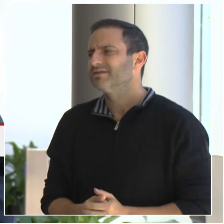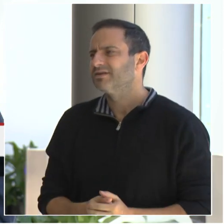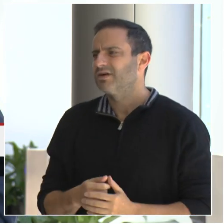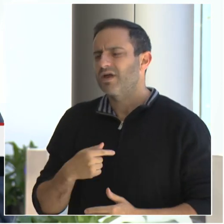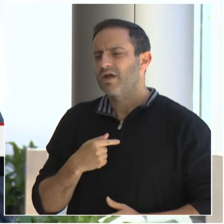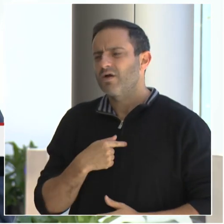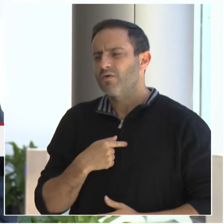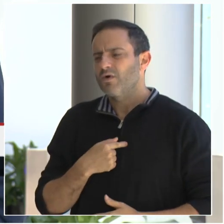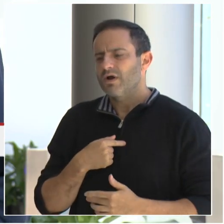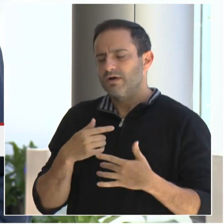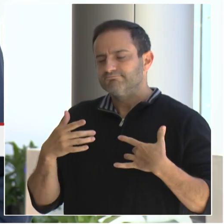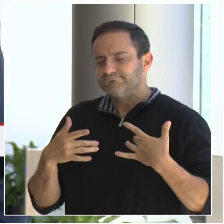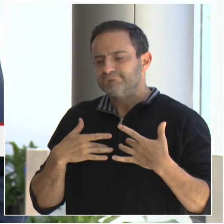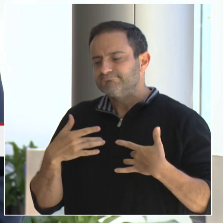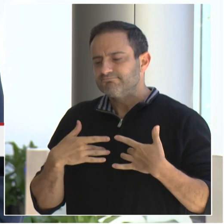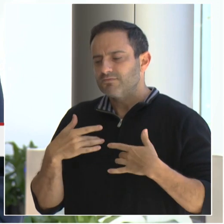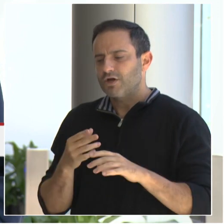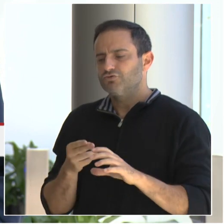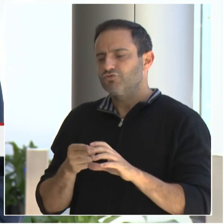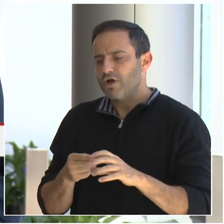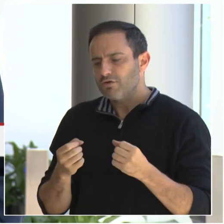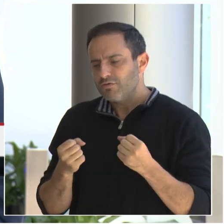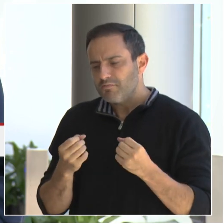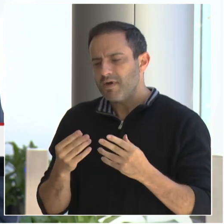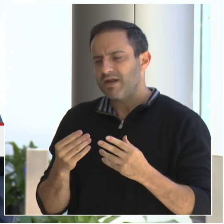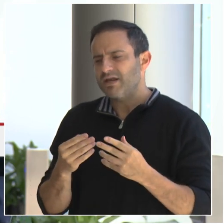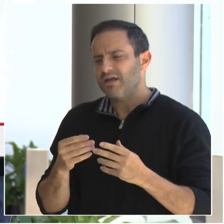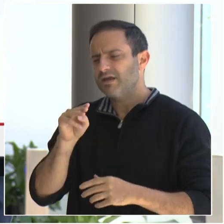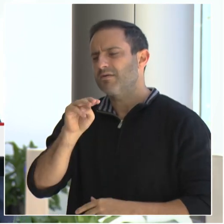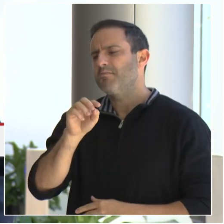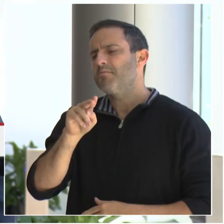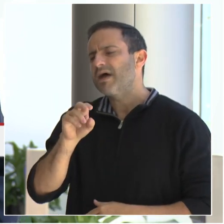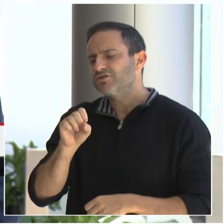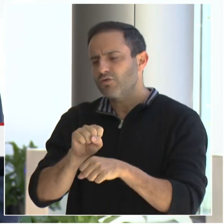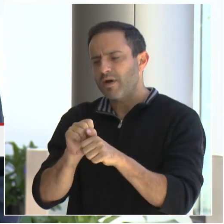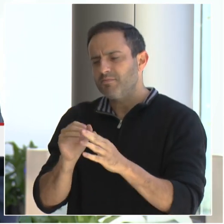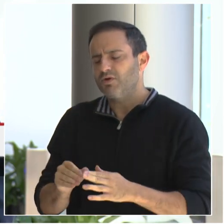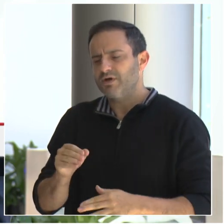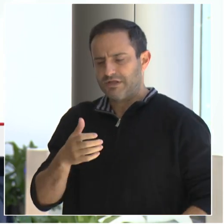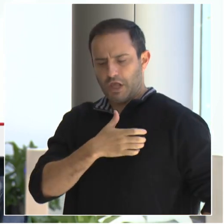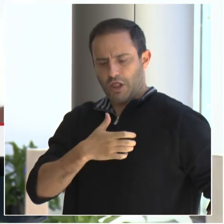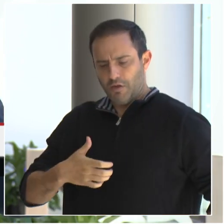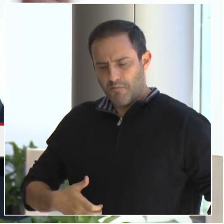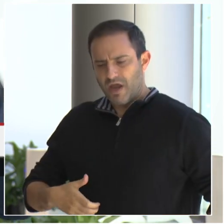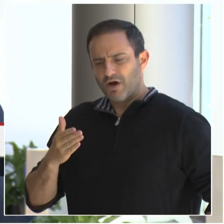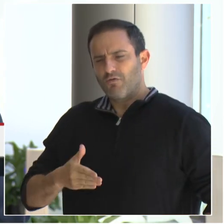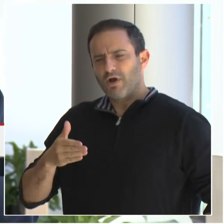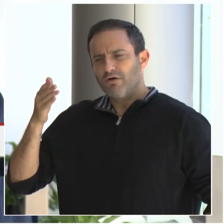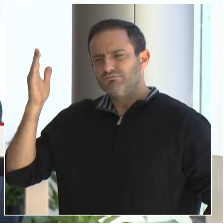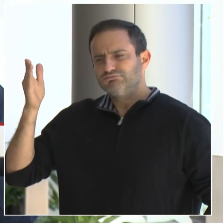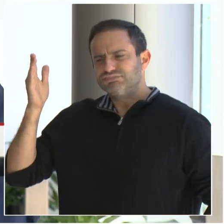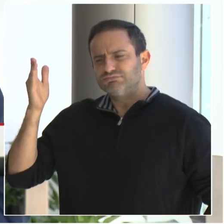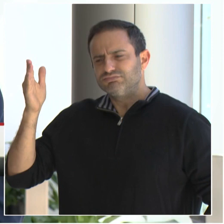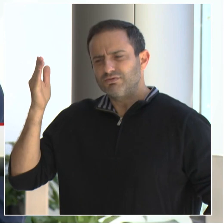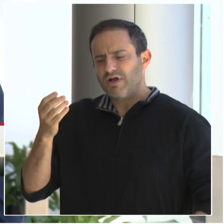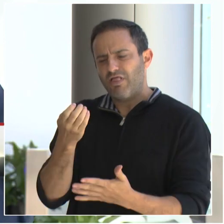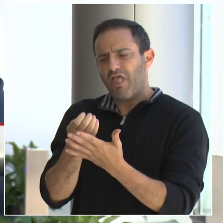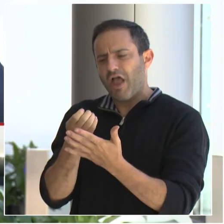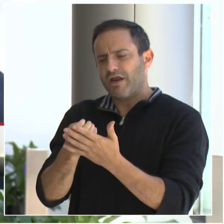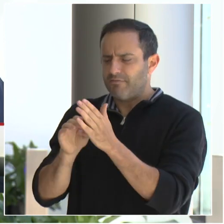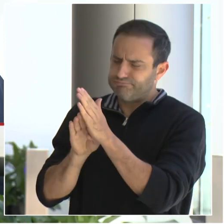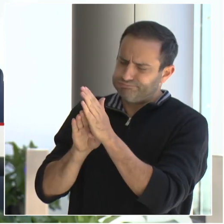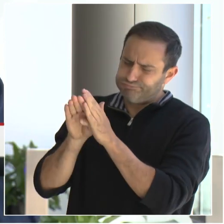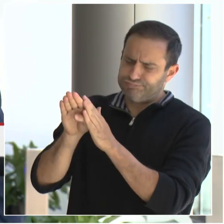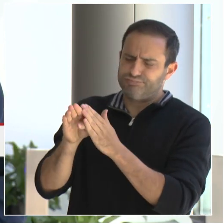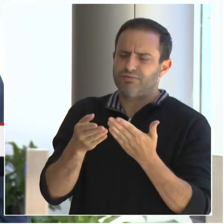look forward to being part of this neighborhood. There's hundreds of Metro employees here, and I know the mayor is going to be excited in her remarks to talk about the economic vitality we're bringing to this neighborhood.